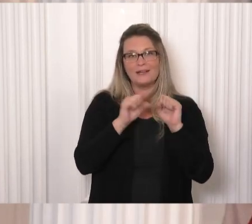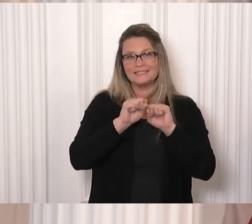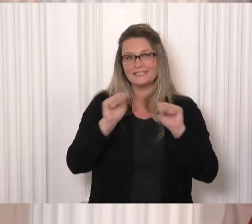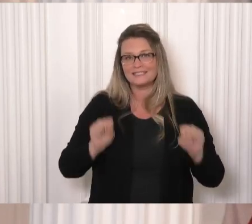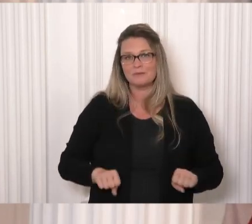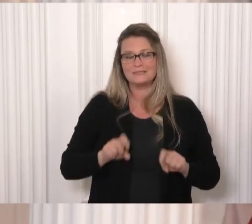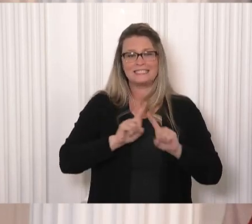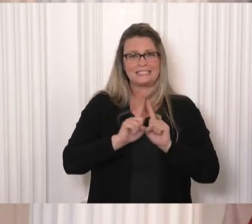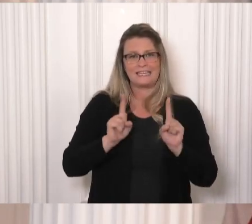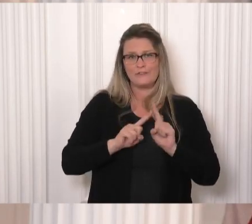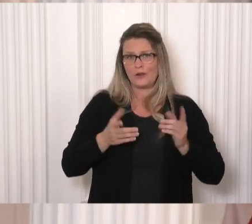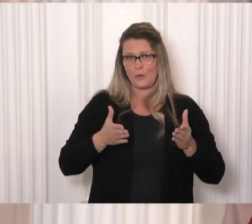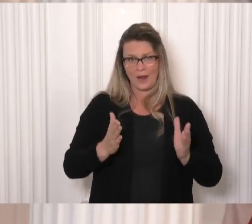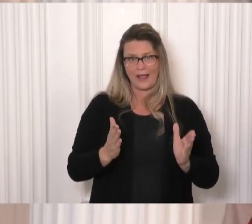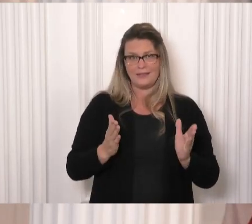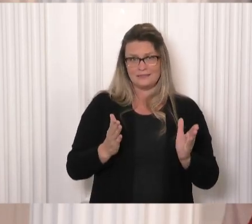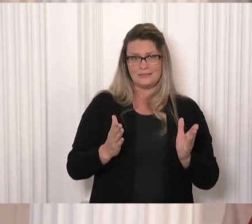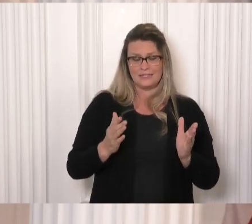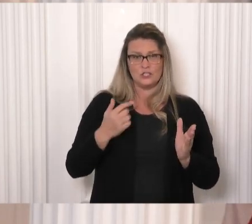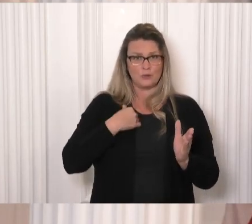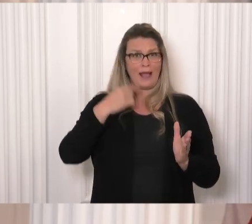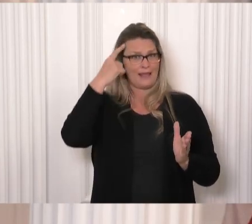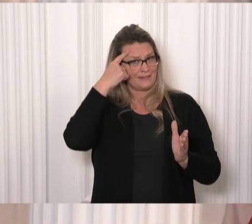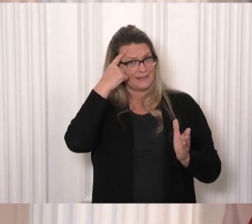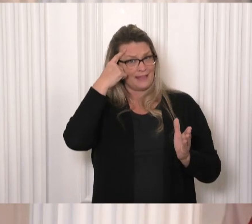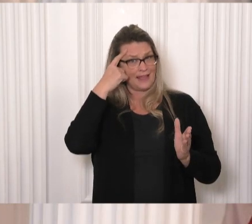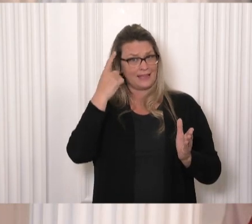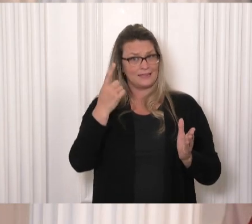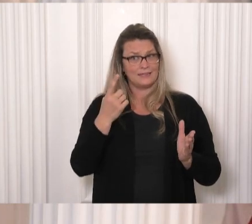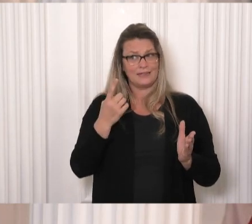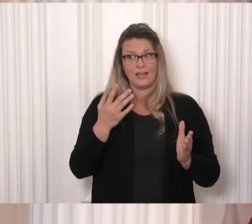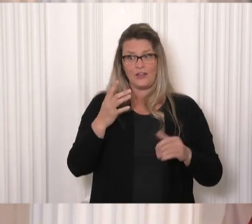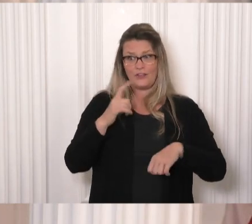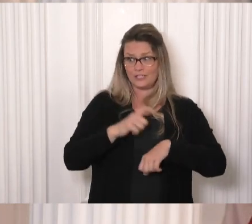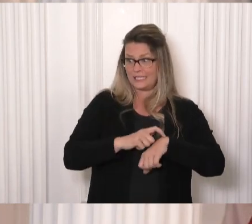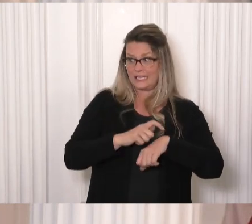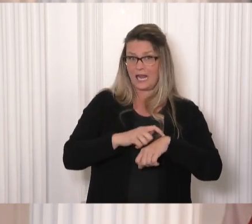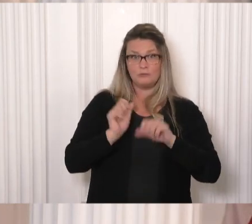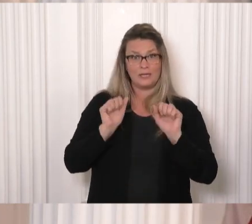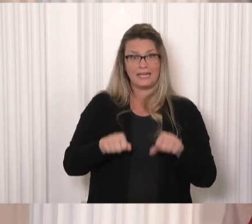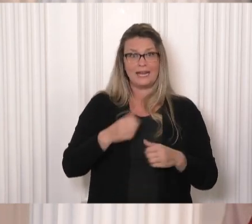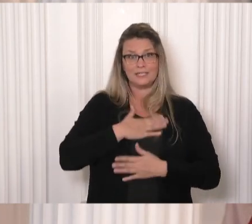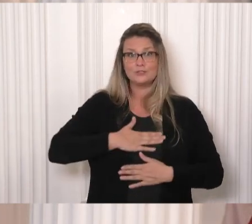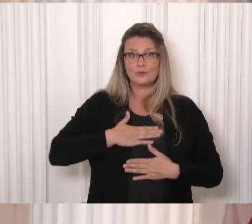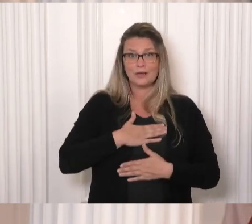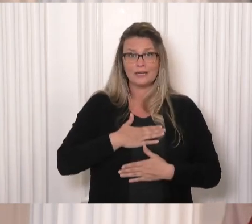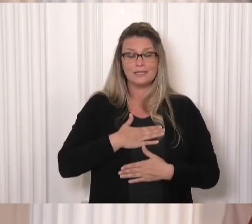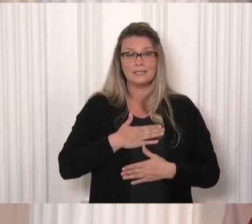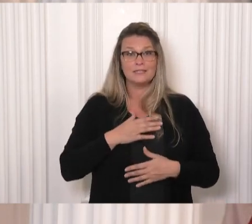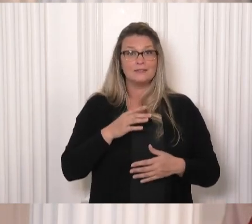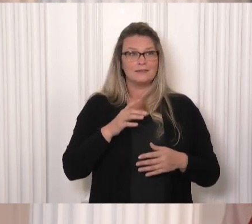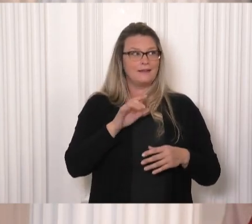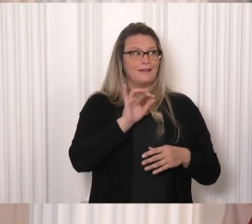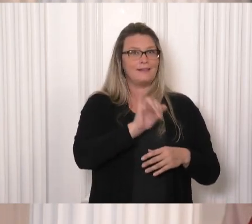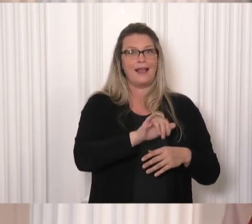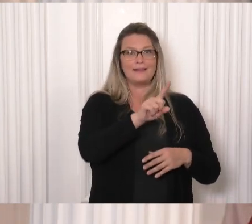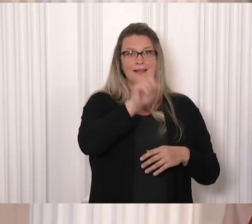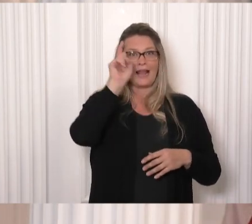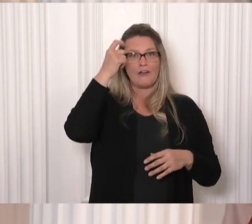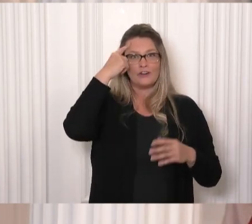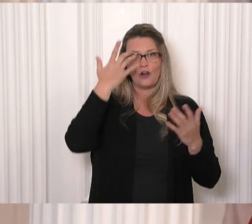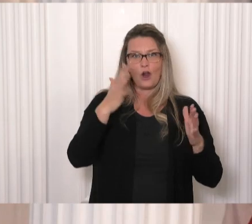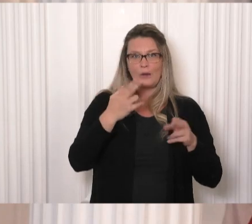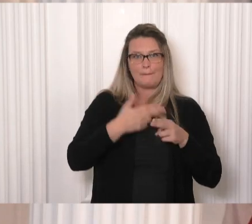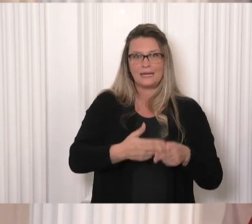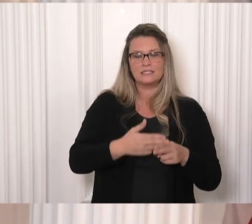different ways. So I think there's a ton that you go out and do all those things that the governor mentioned in terms of